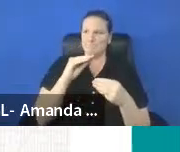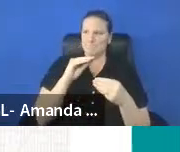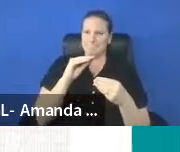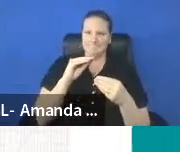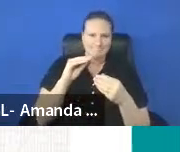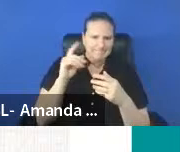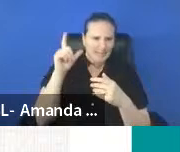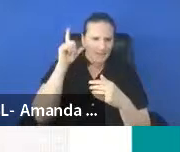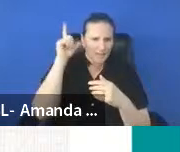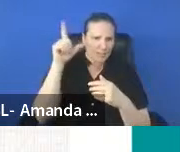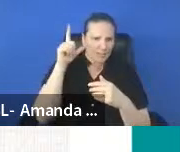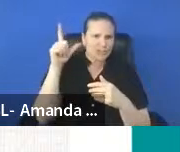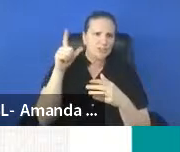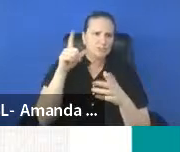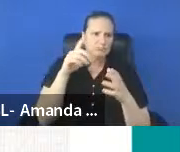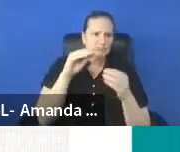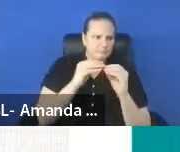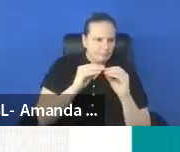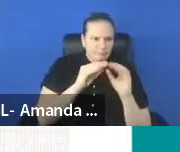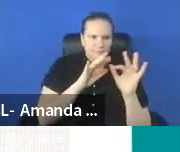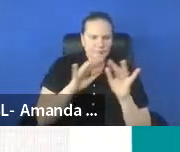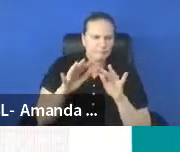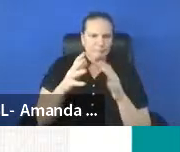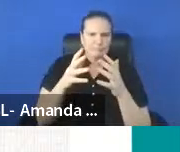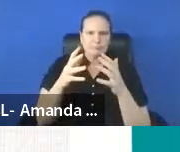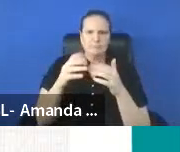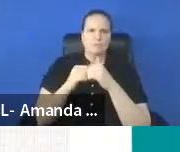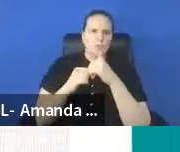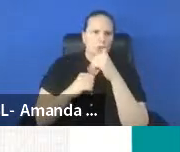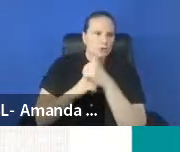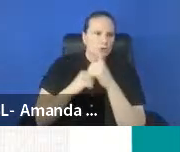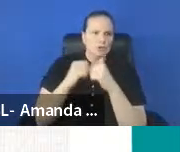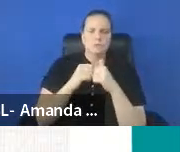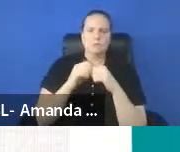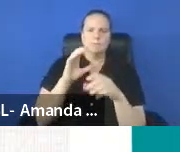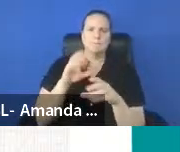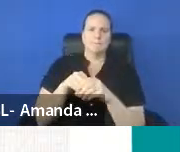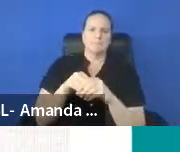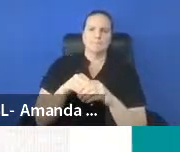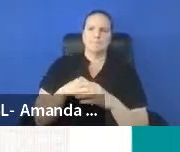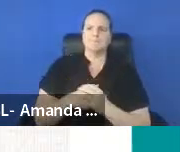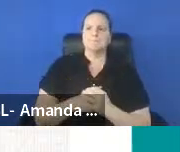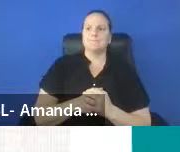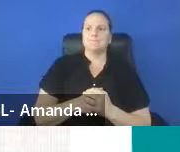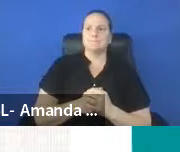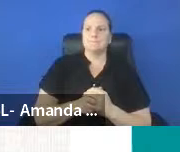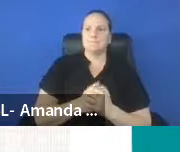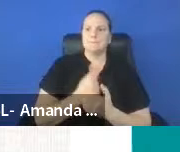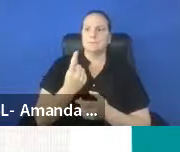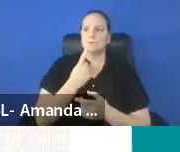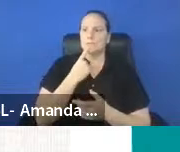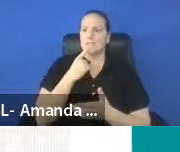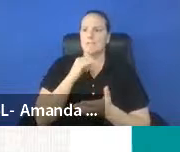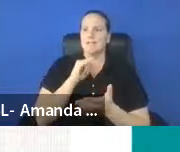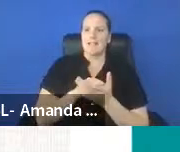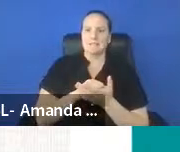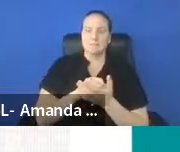be navigated of the various structures and things. It is, I think, as somebody said, like threading a